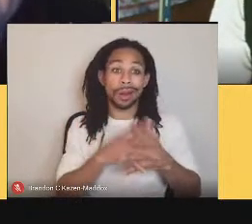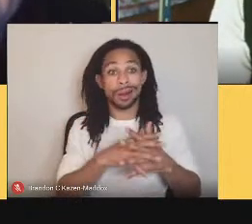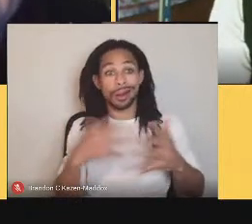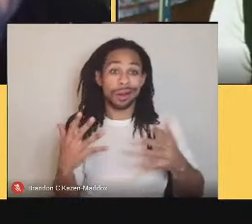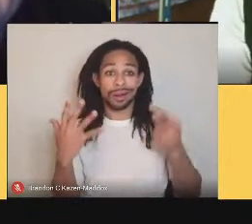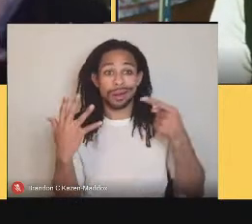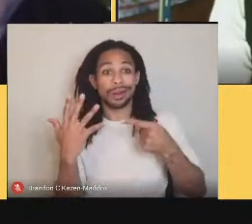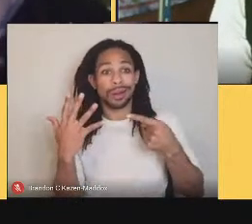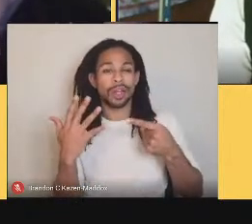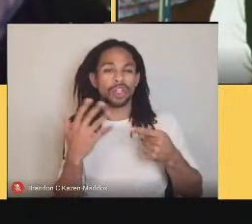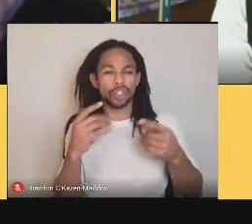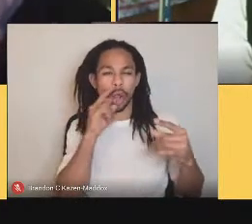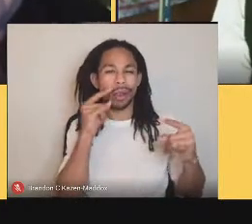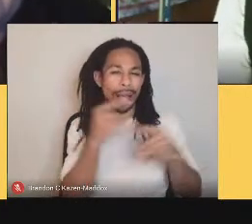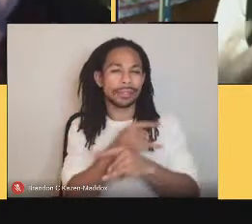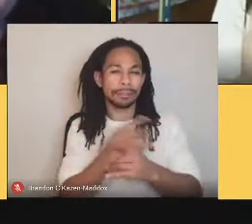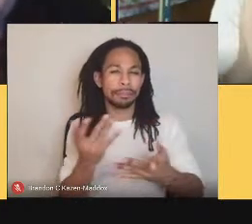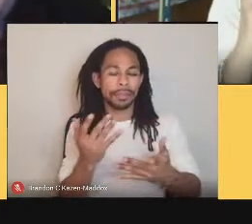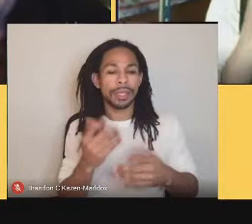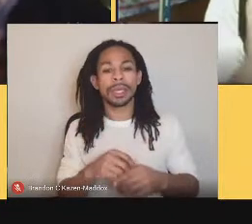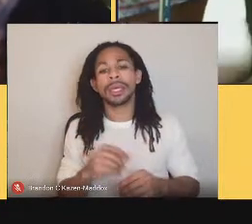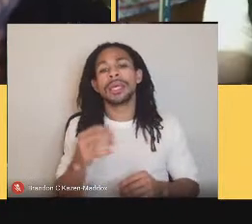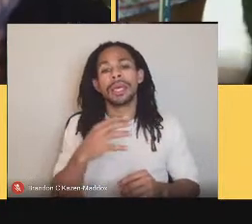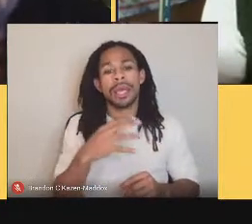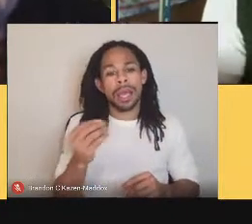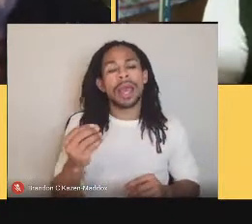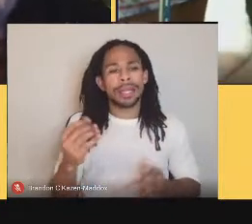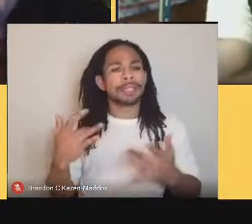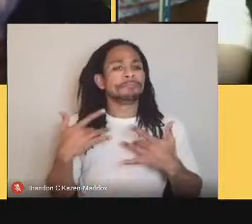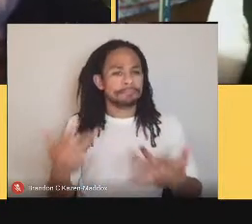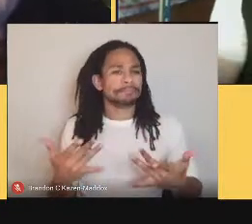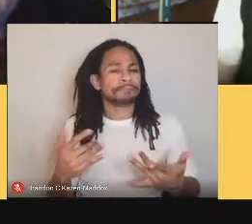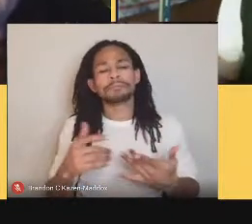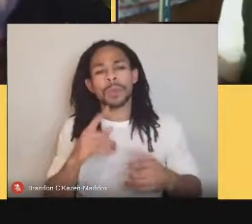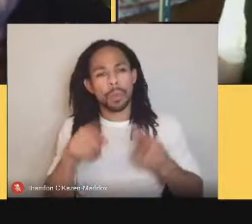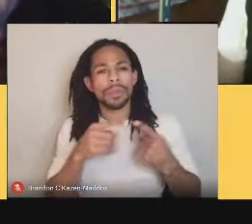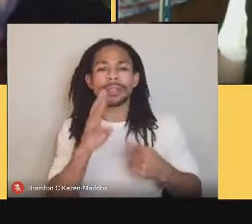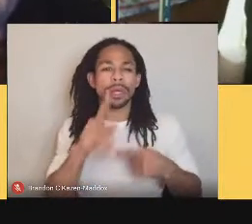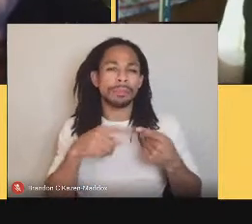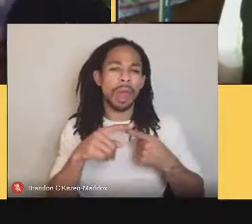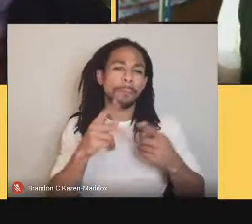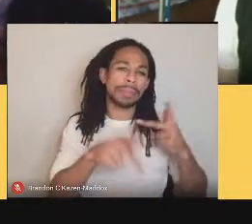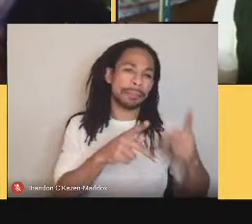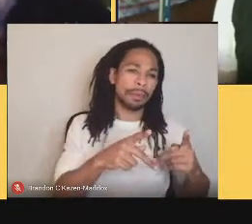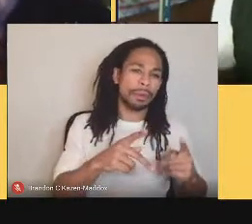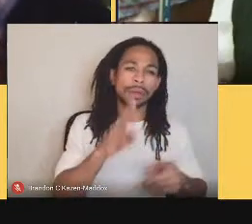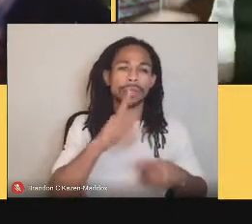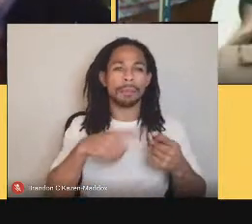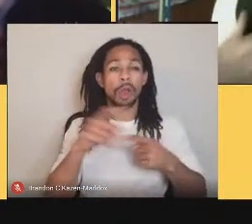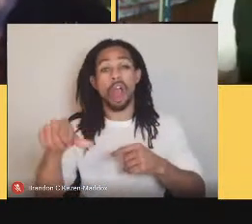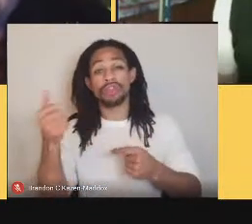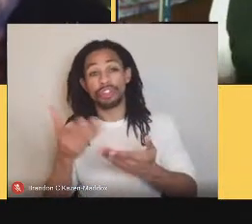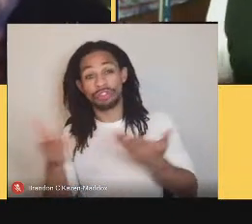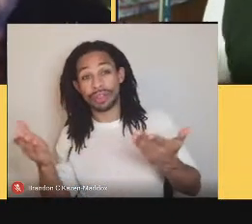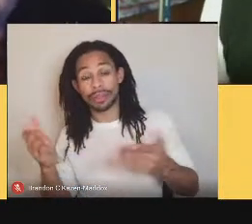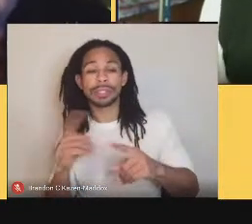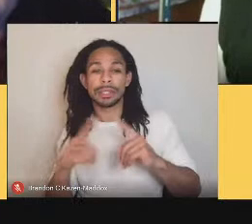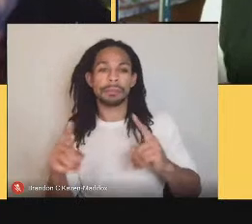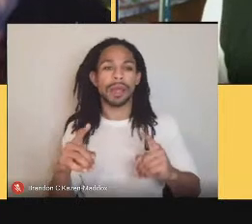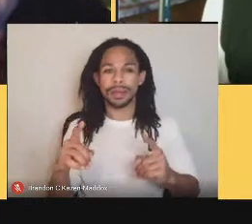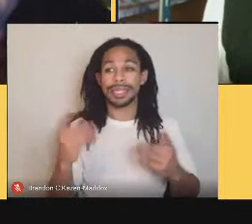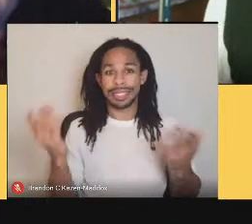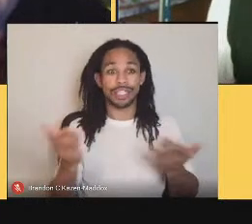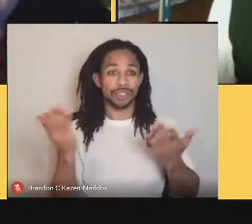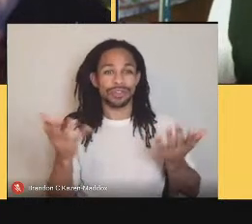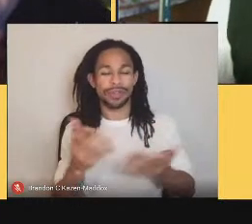give with each other. Most of the time it's when they're delivering it about other people or other things, you know, but here you kind of have them going at each other,